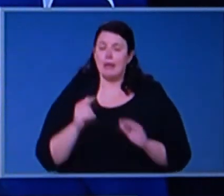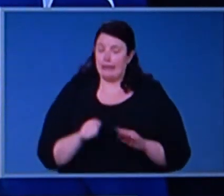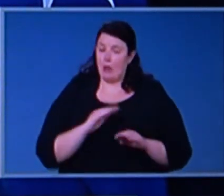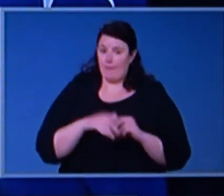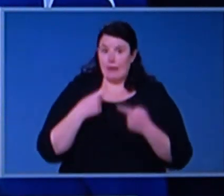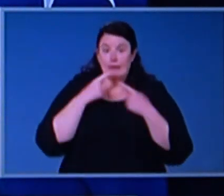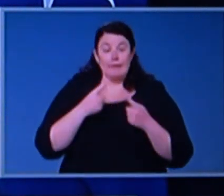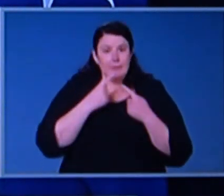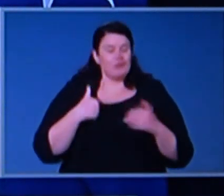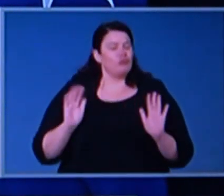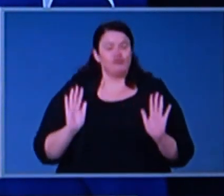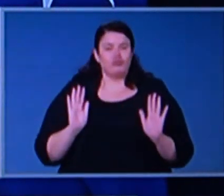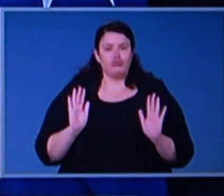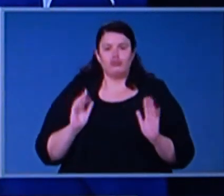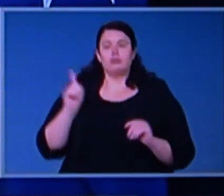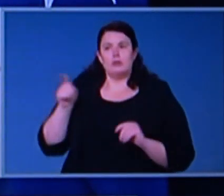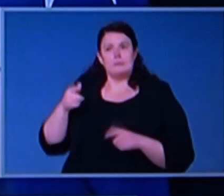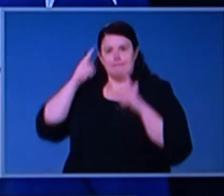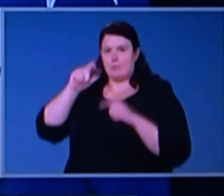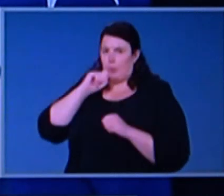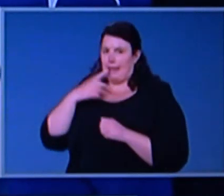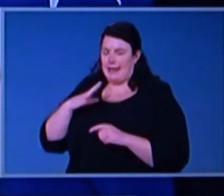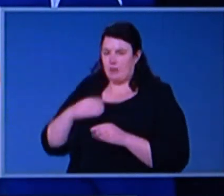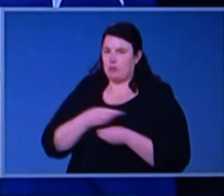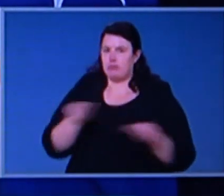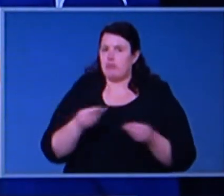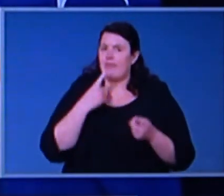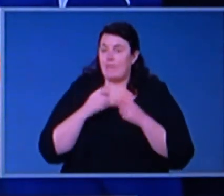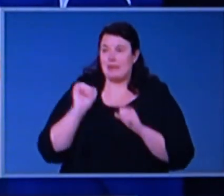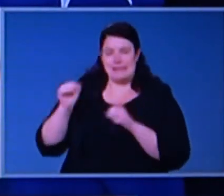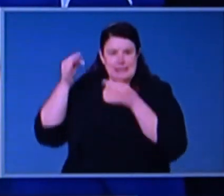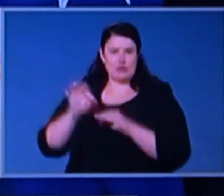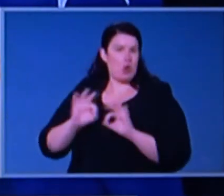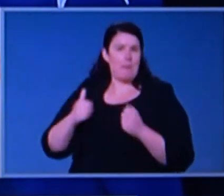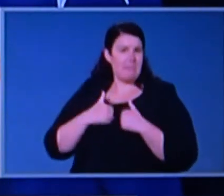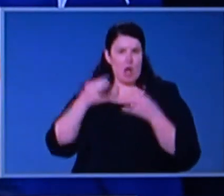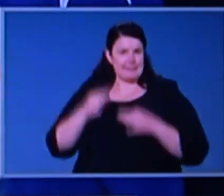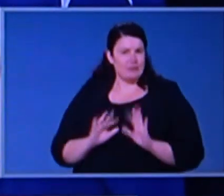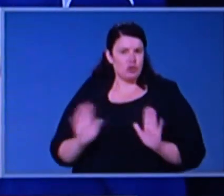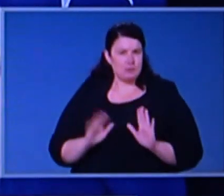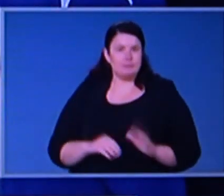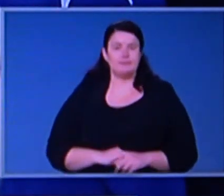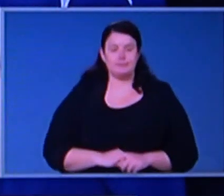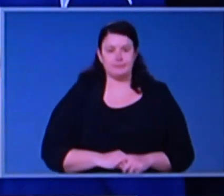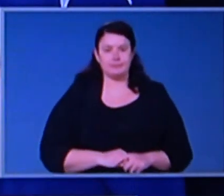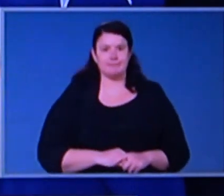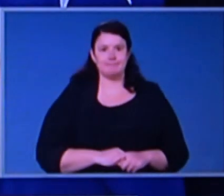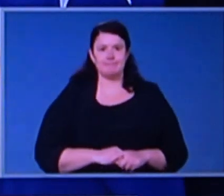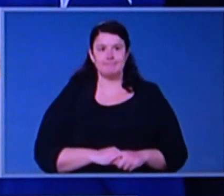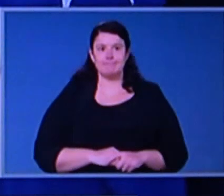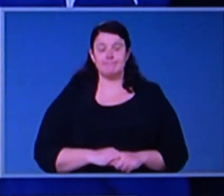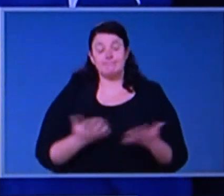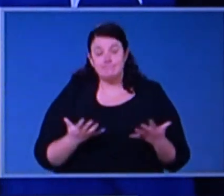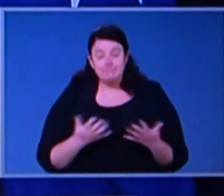leave that for him to address directly with you. On the broad issue of individual